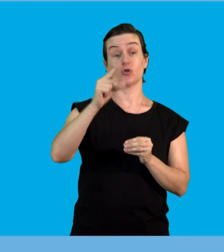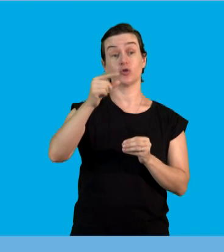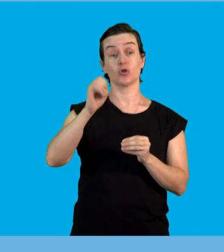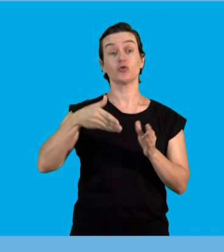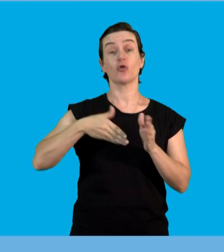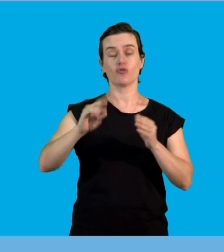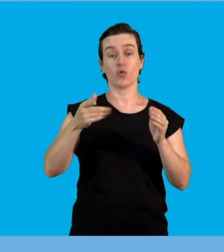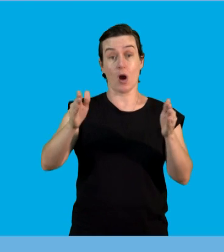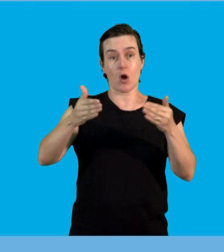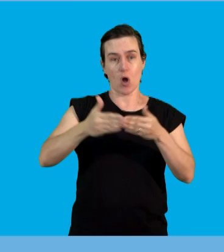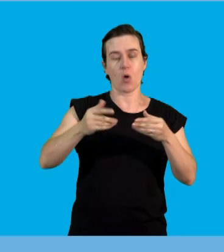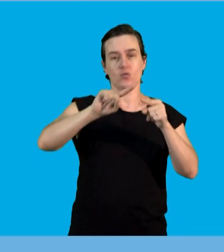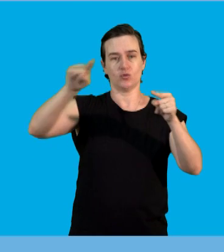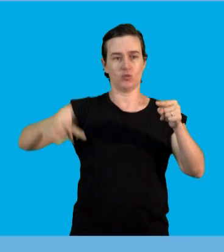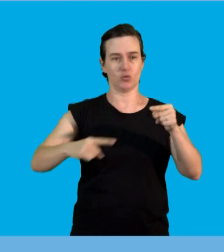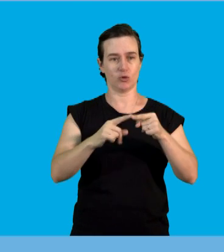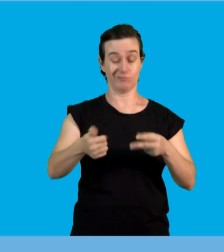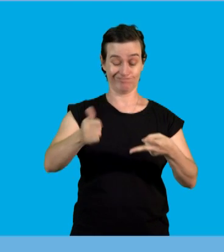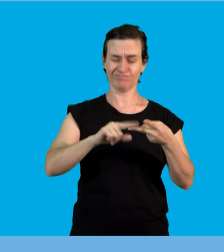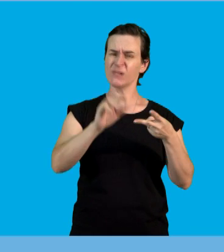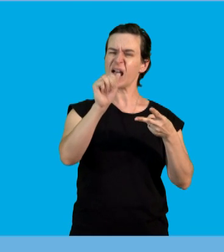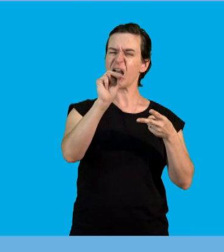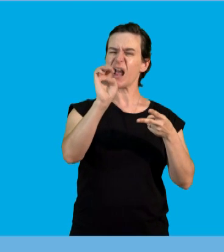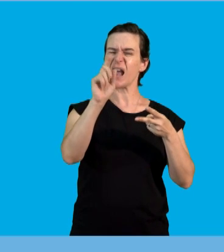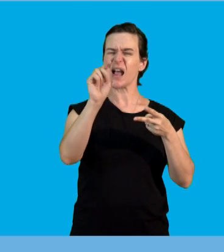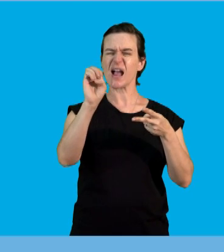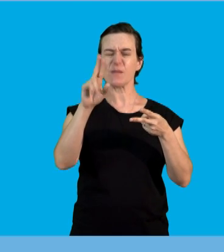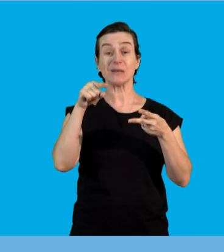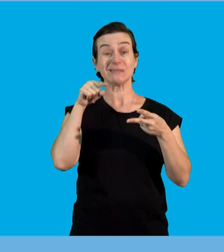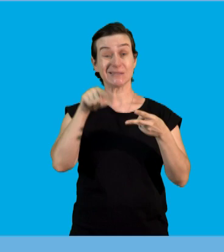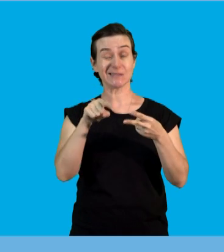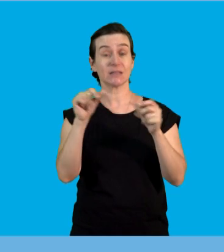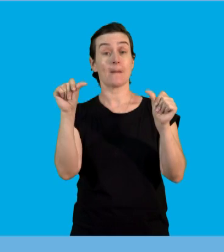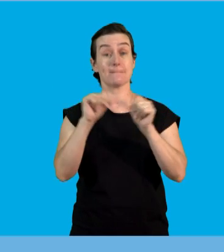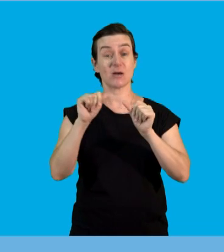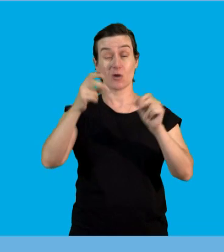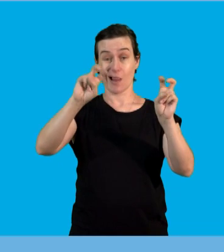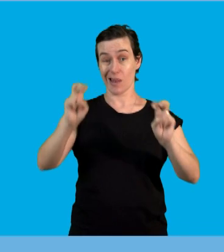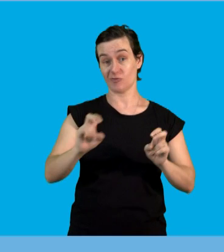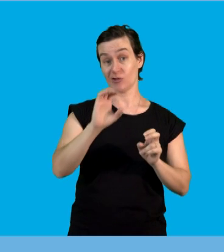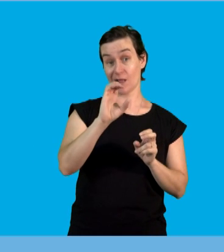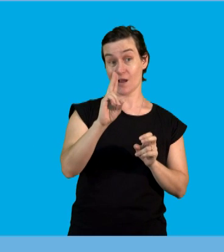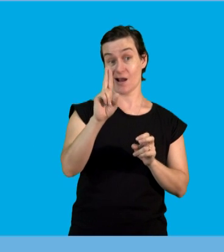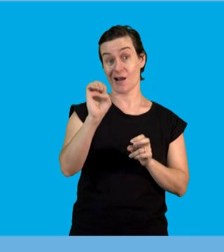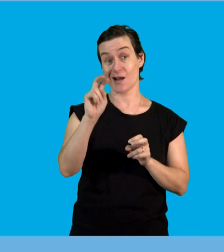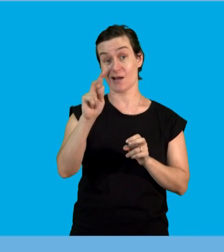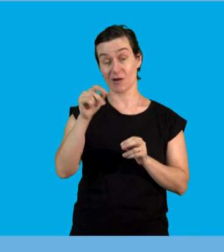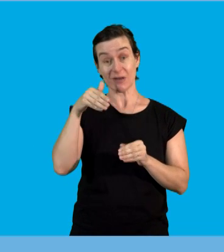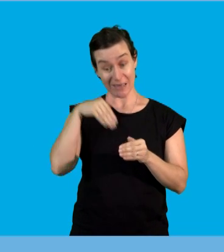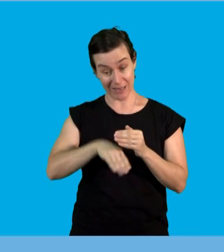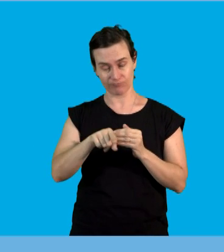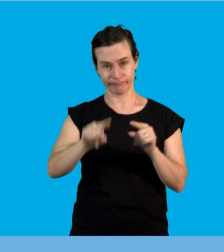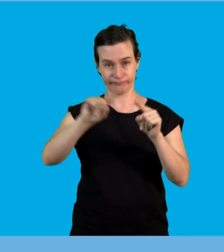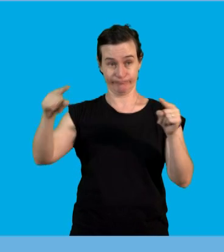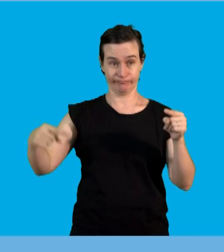circuit. We also know that an ammeter is a measuring device used to measure the electric current in the circuit. Remember, we